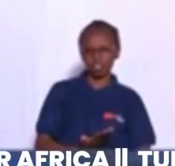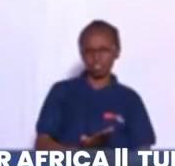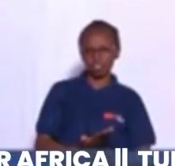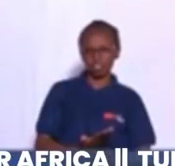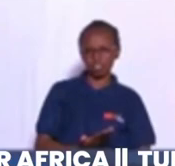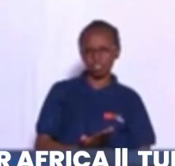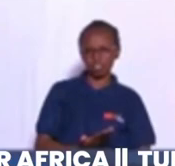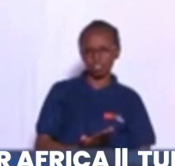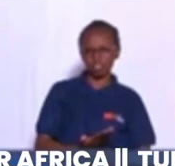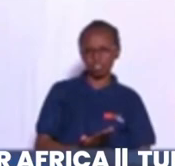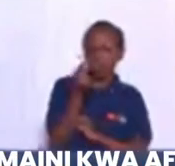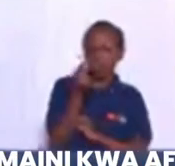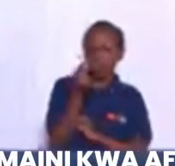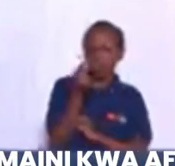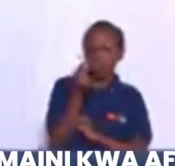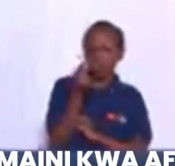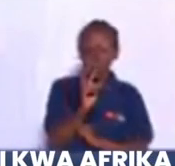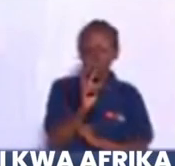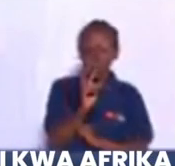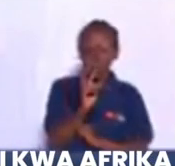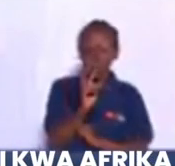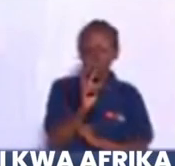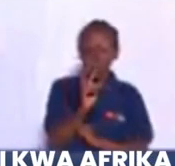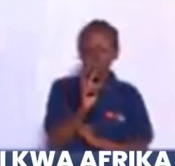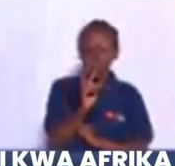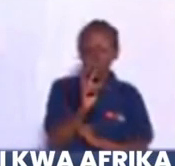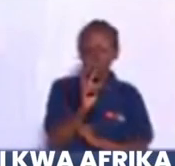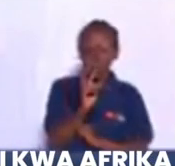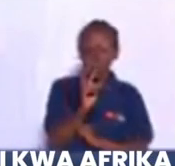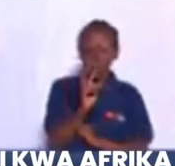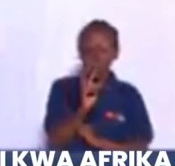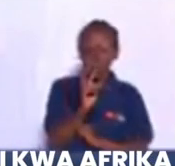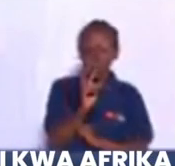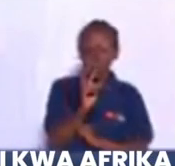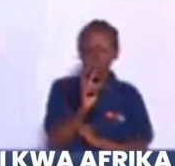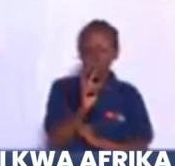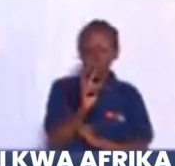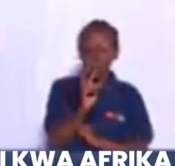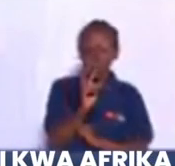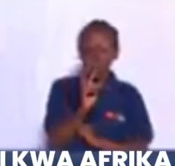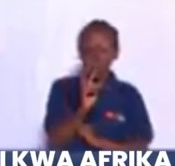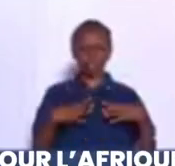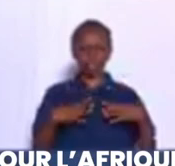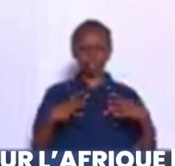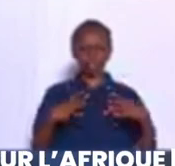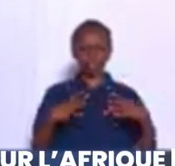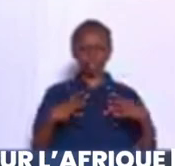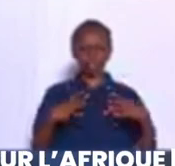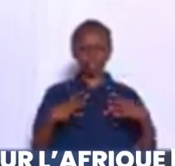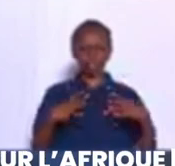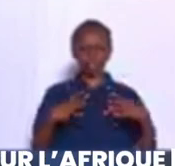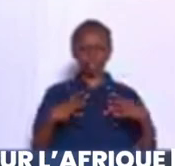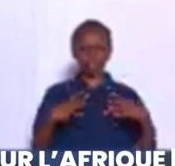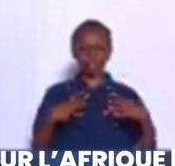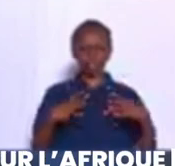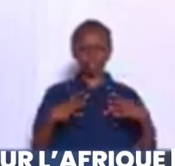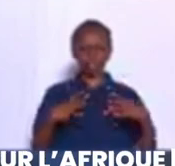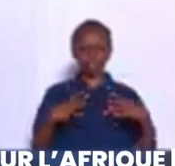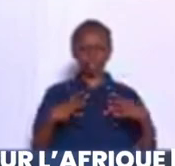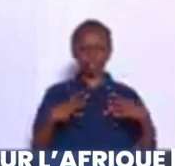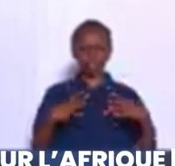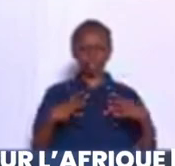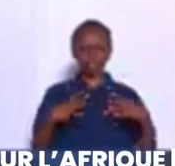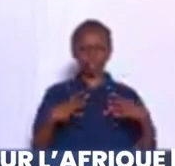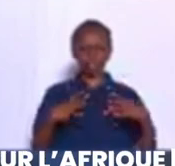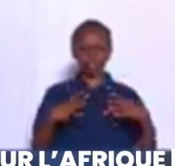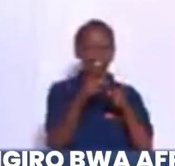will only look at the society, most of people are not controlled by principles,